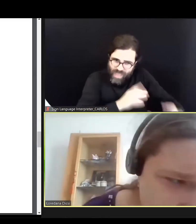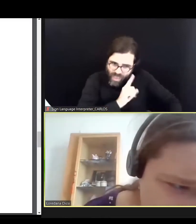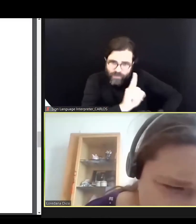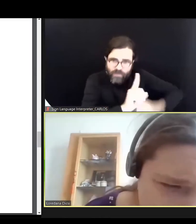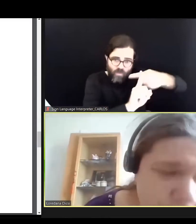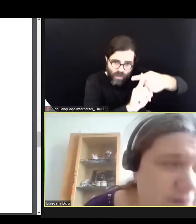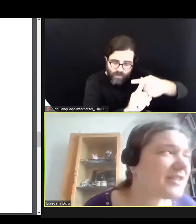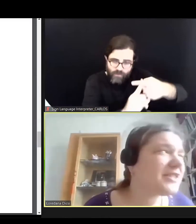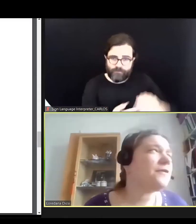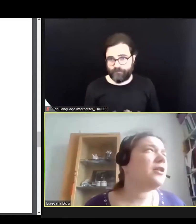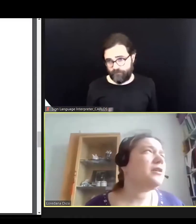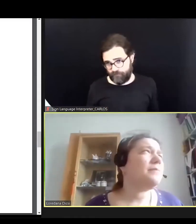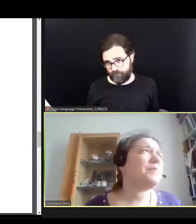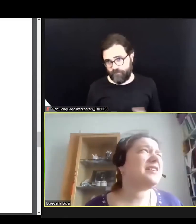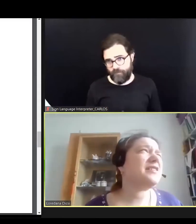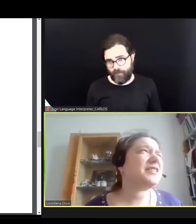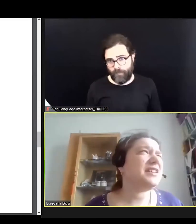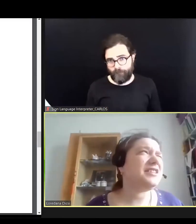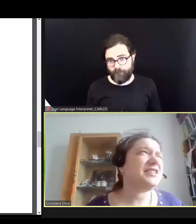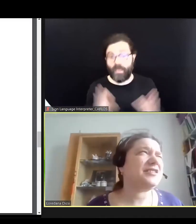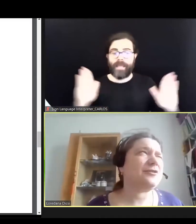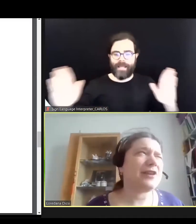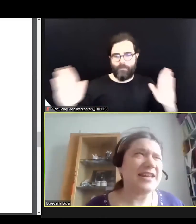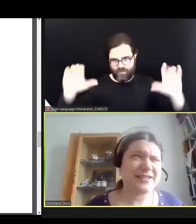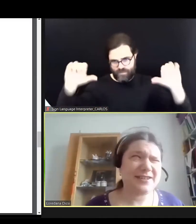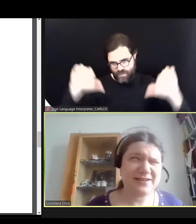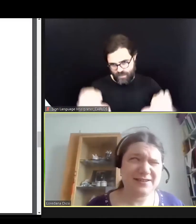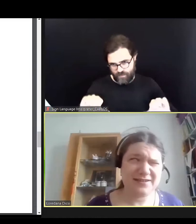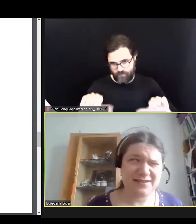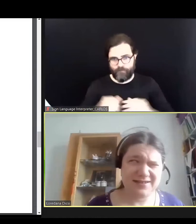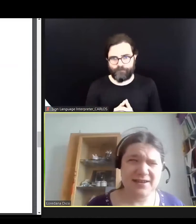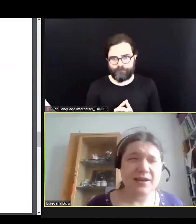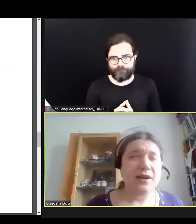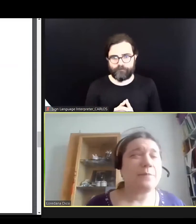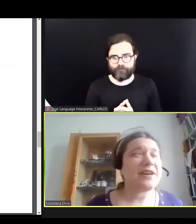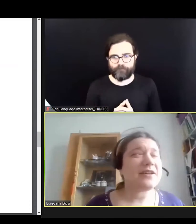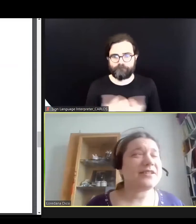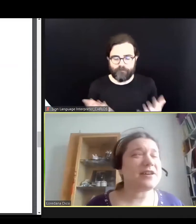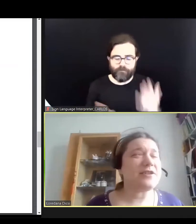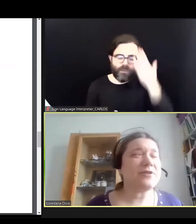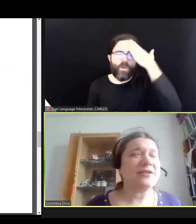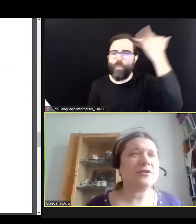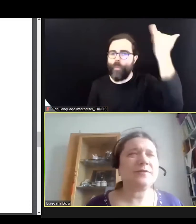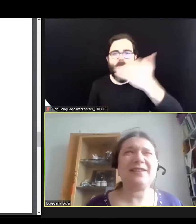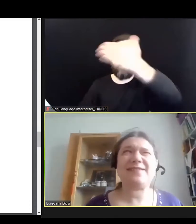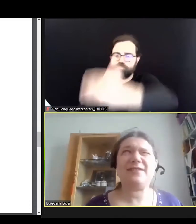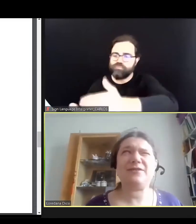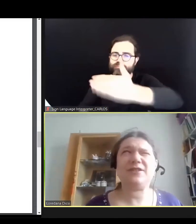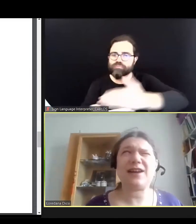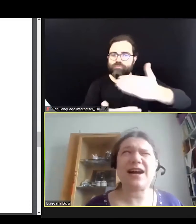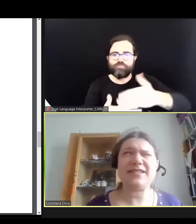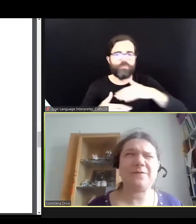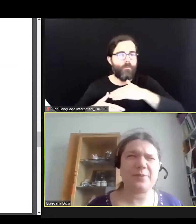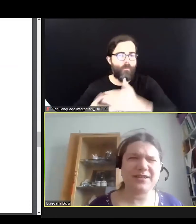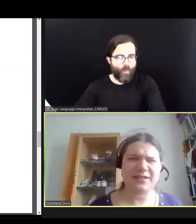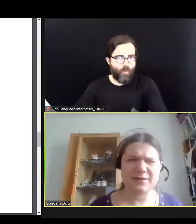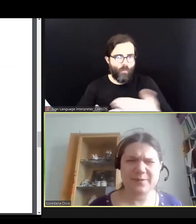to make sure that whatever is provided, that multiple formats are available, that this is not a